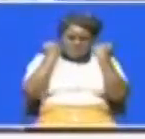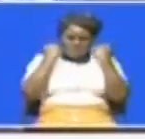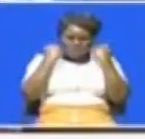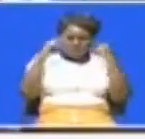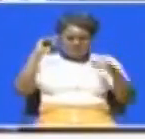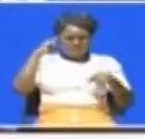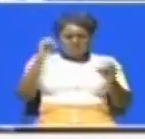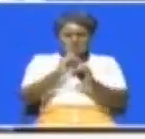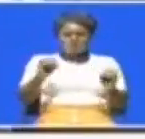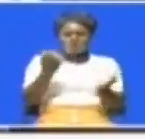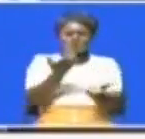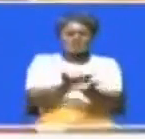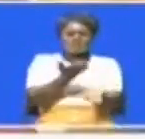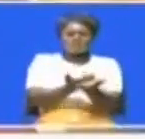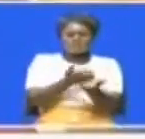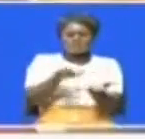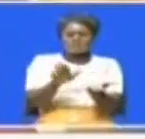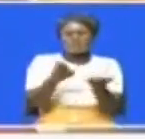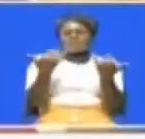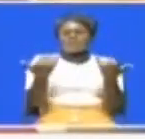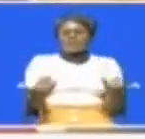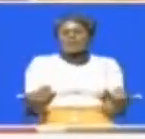consider evidence before it. It is now